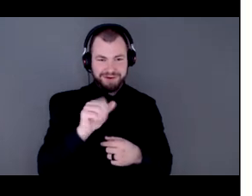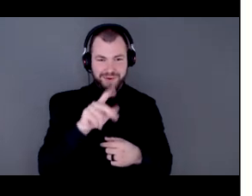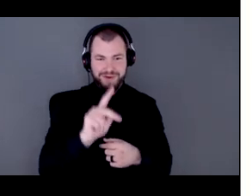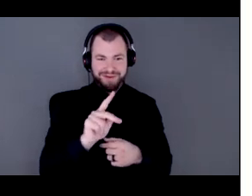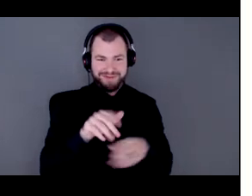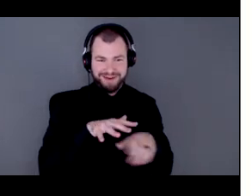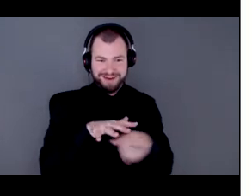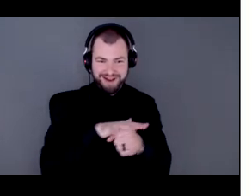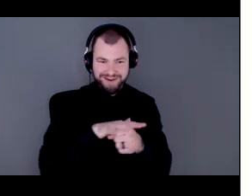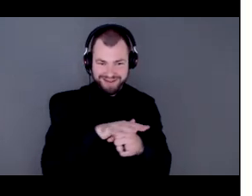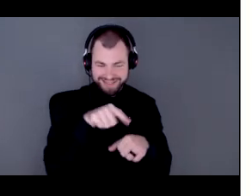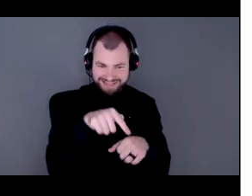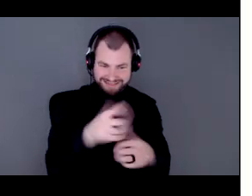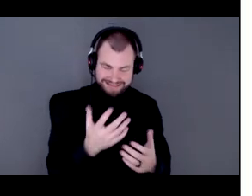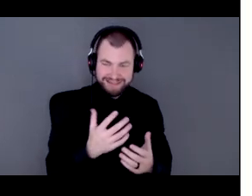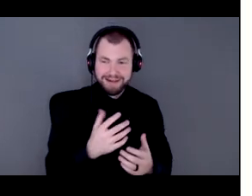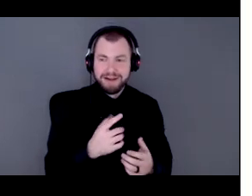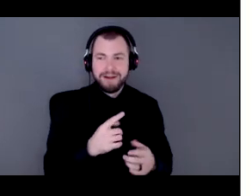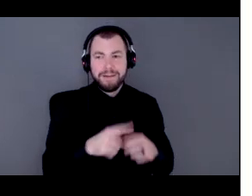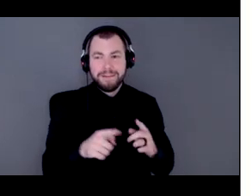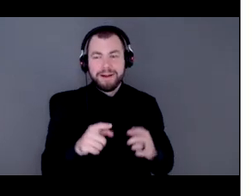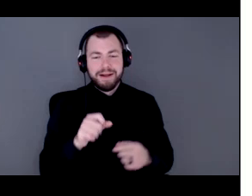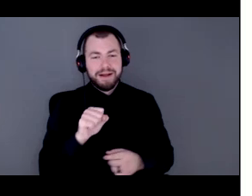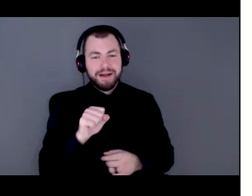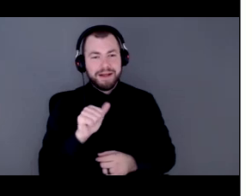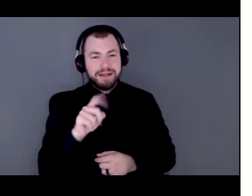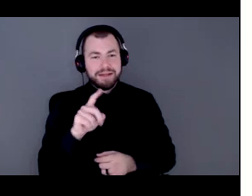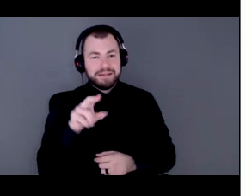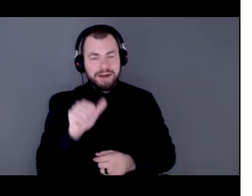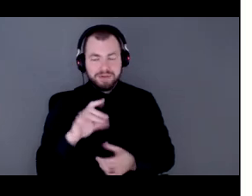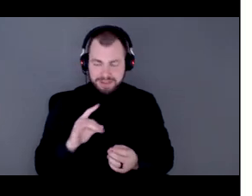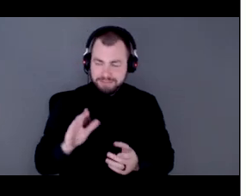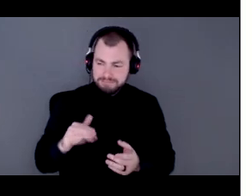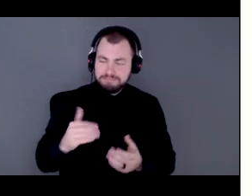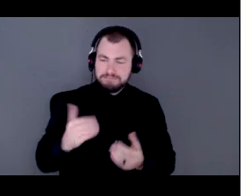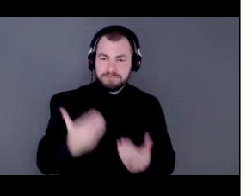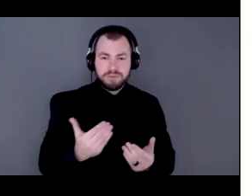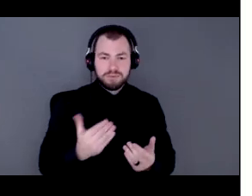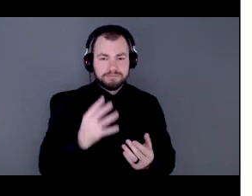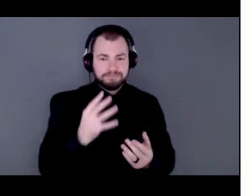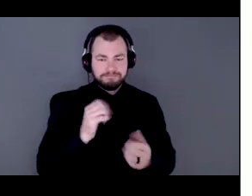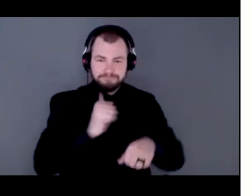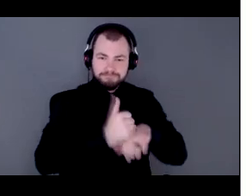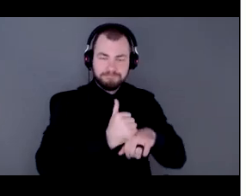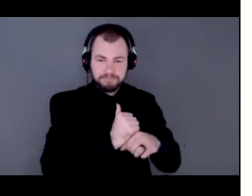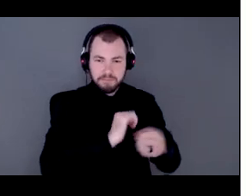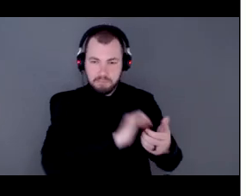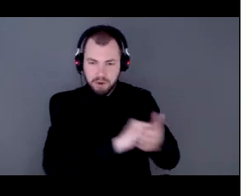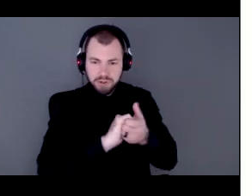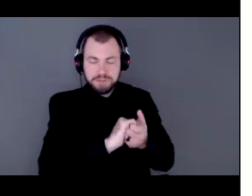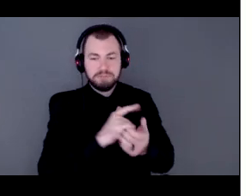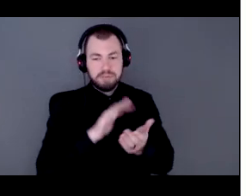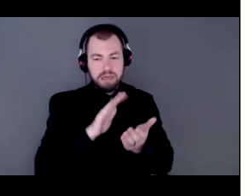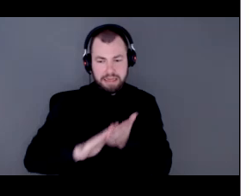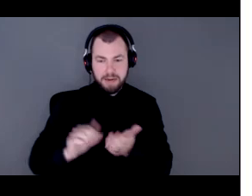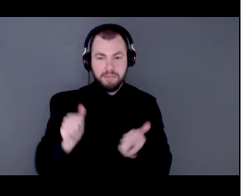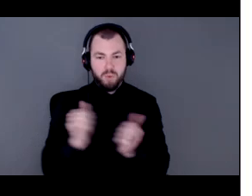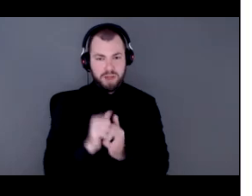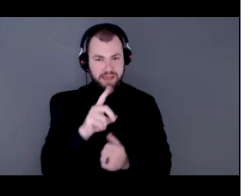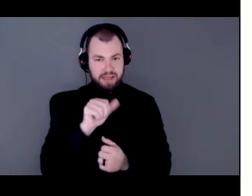on the inlet there. But Sandra said, let's get together some partners and start doing these cleanups with data collection so we can really,